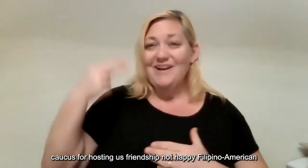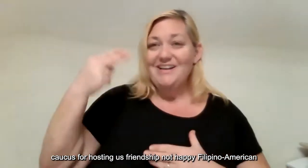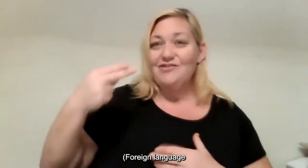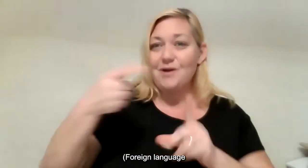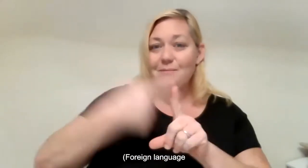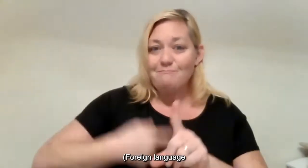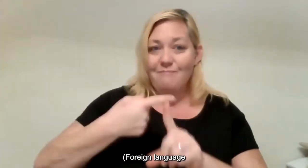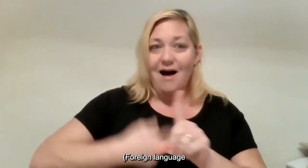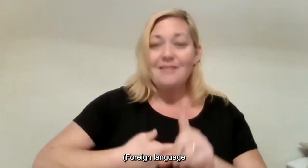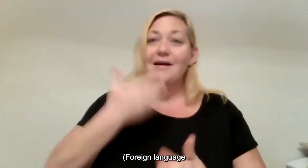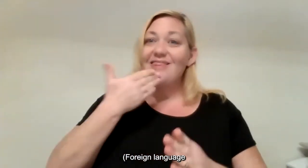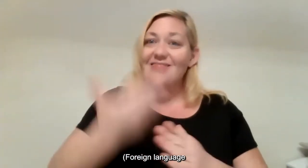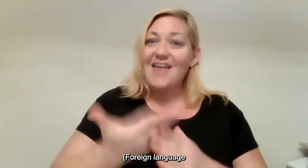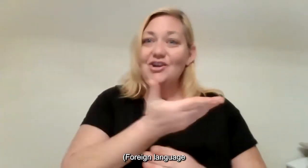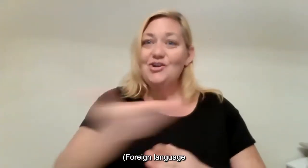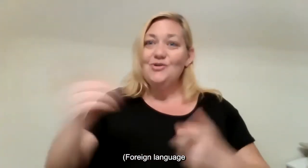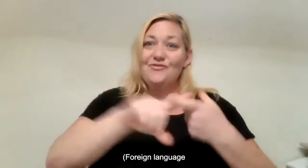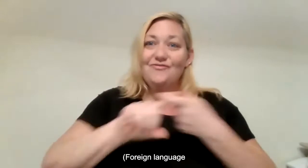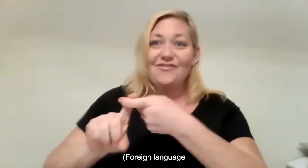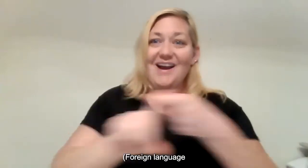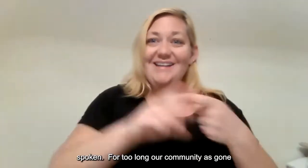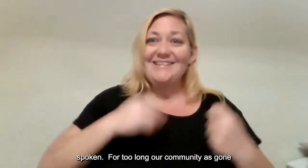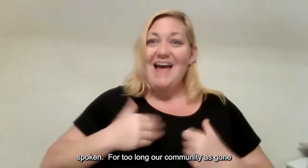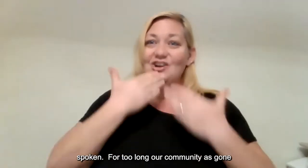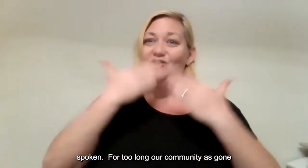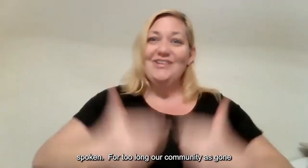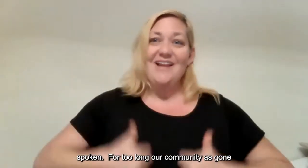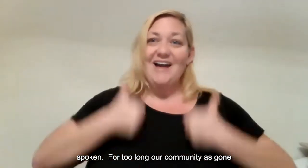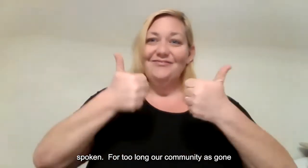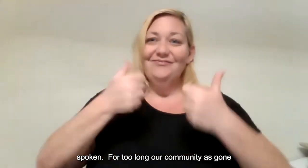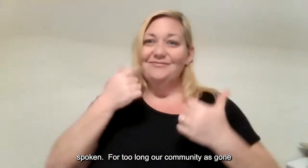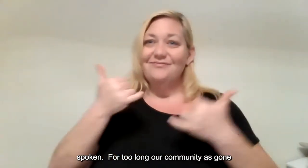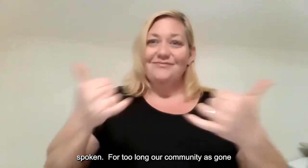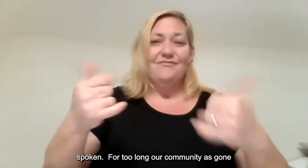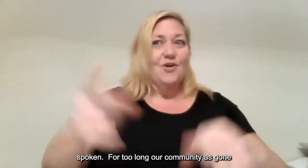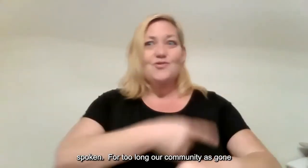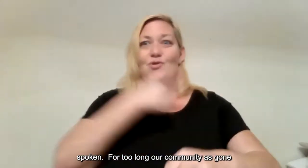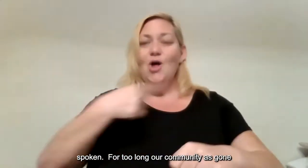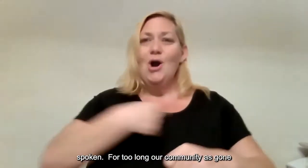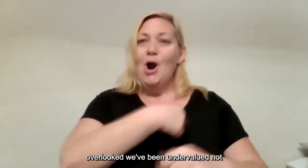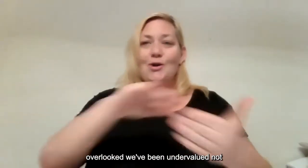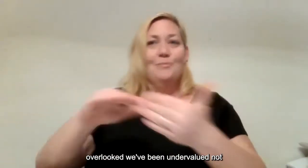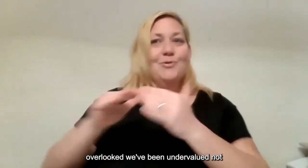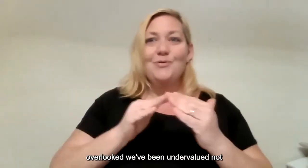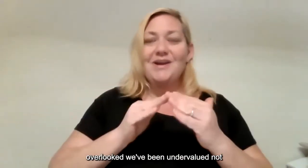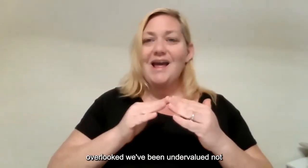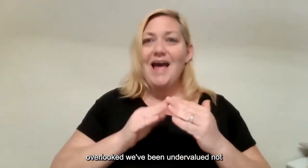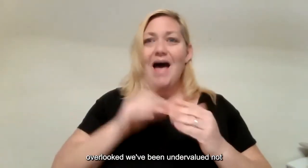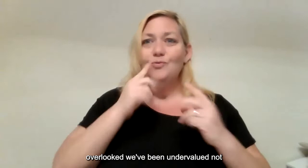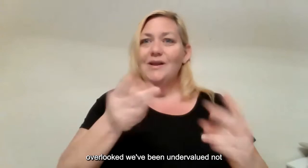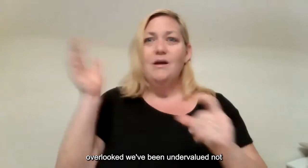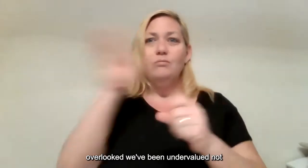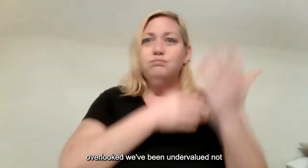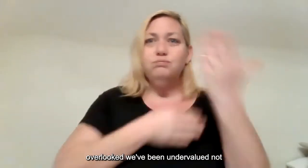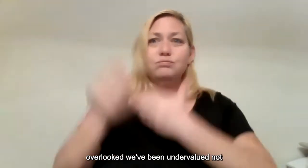Maraming salamat kababayan and mabuhay. For too long, Our community has gone overlooked.